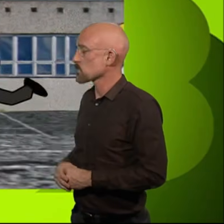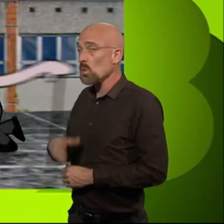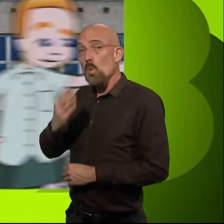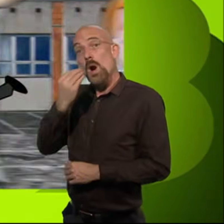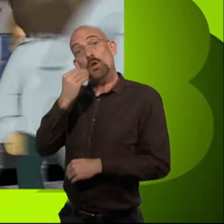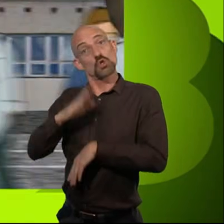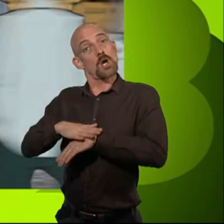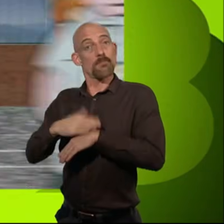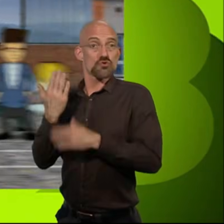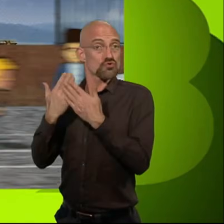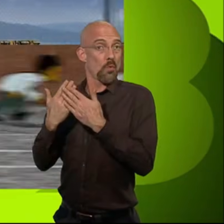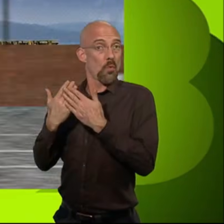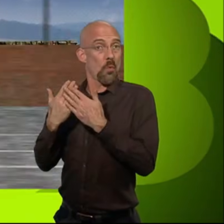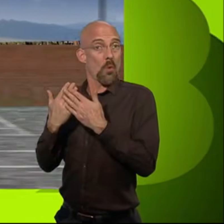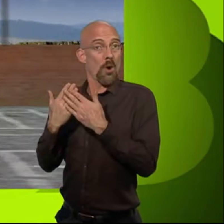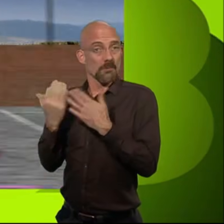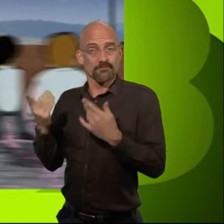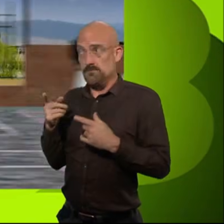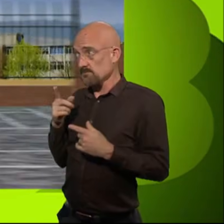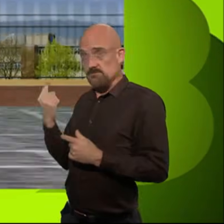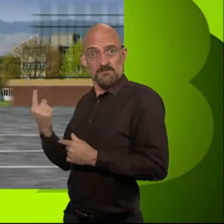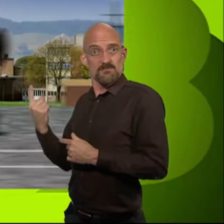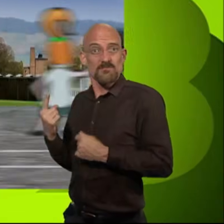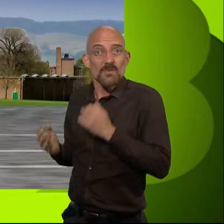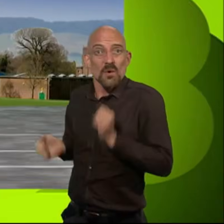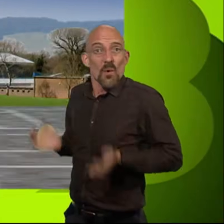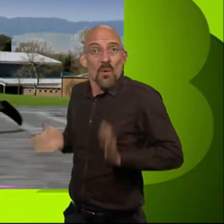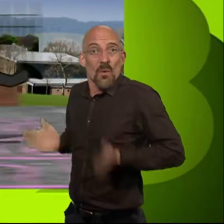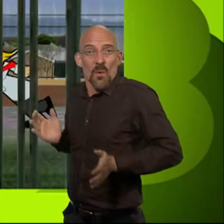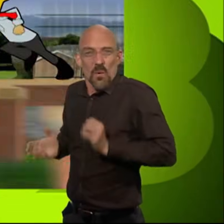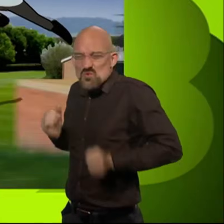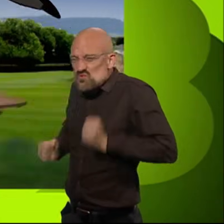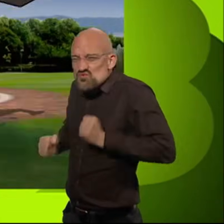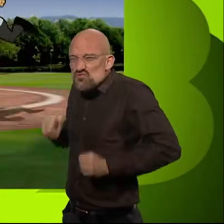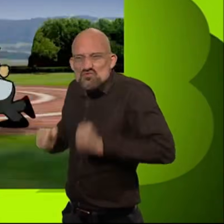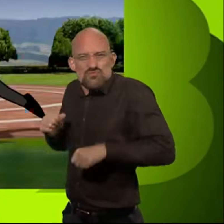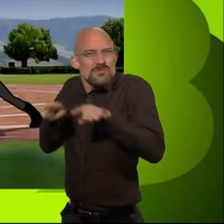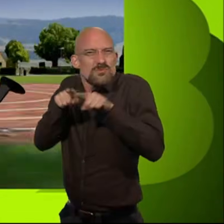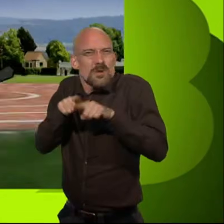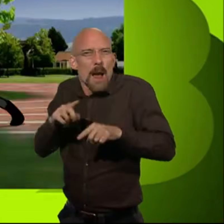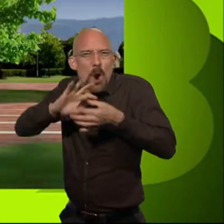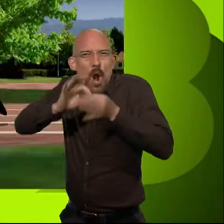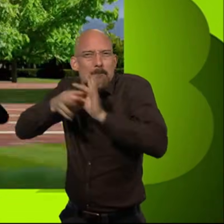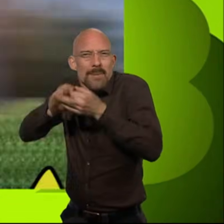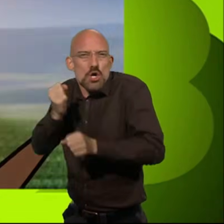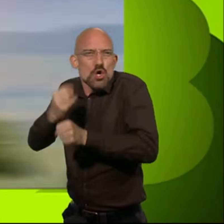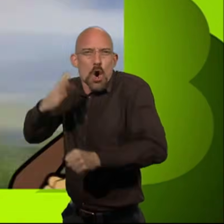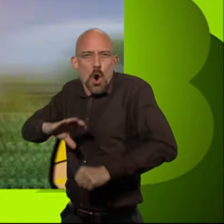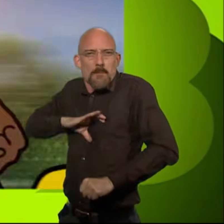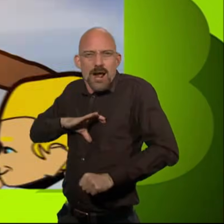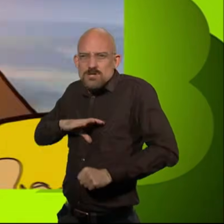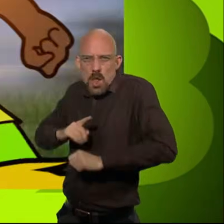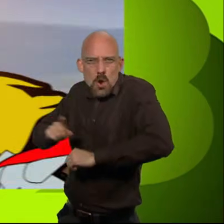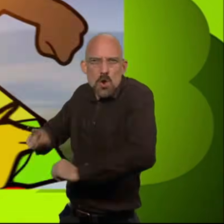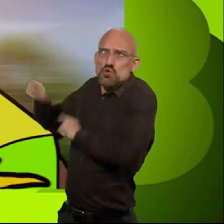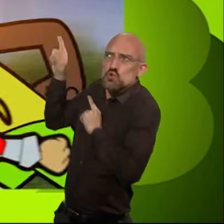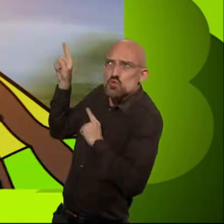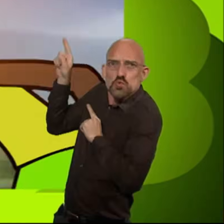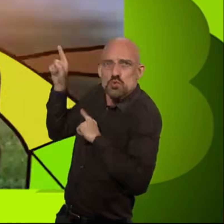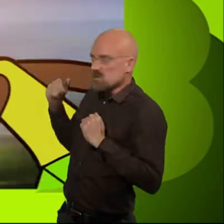It was lunchtime at school, and Tig was running fast. Faster than Olympic gold medalist Usain Bolt. No